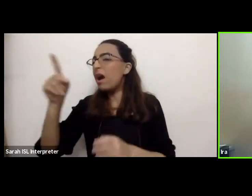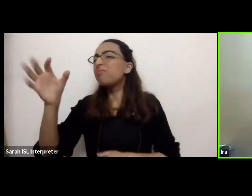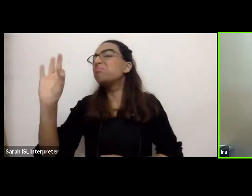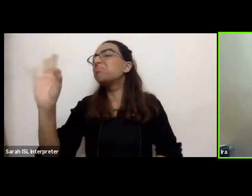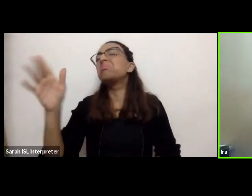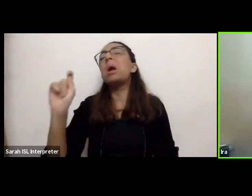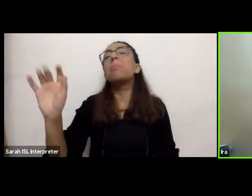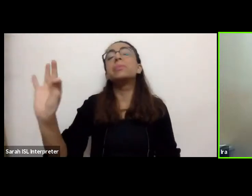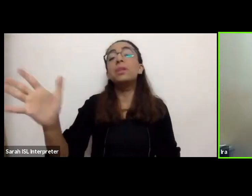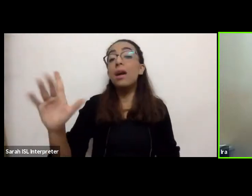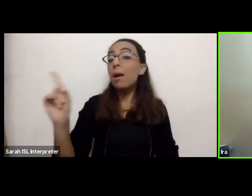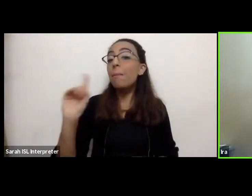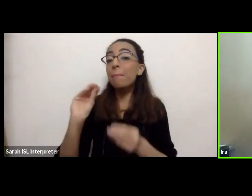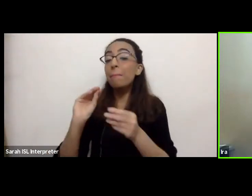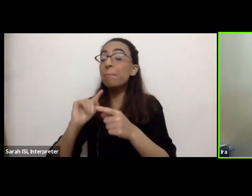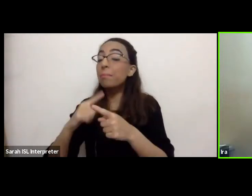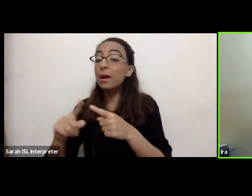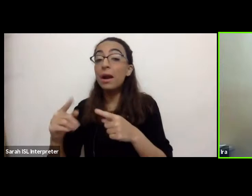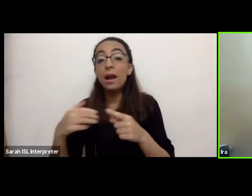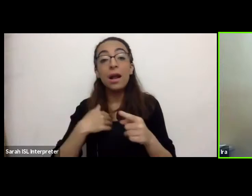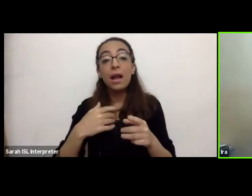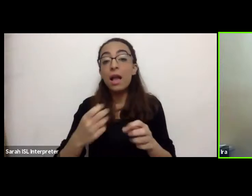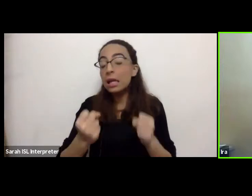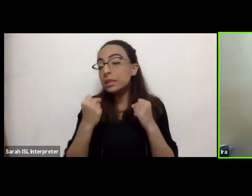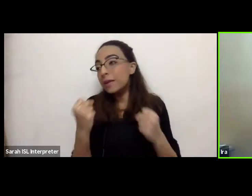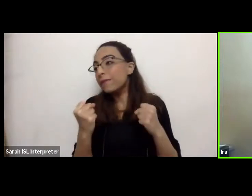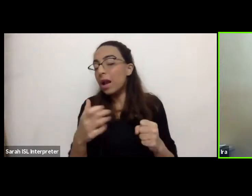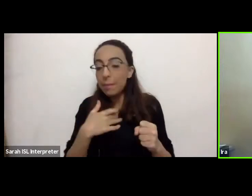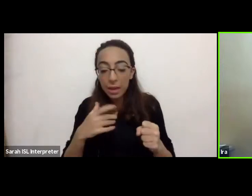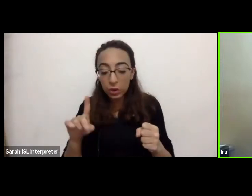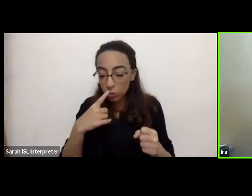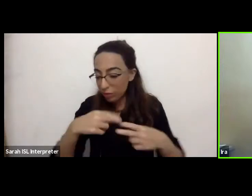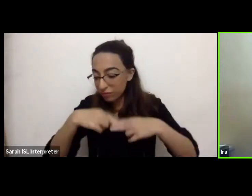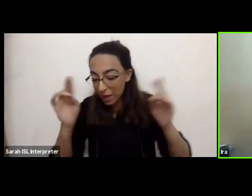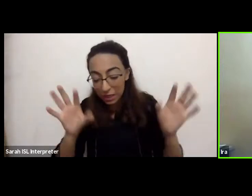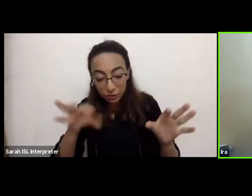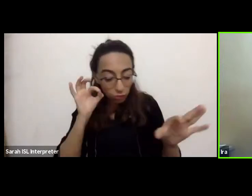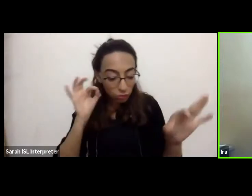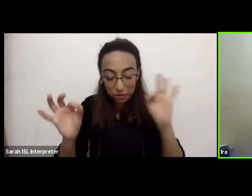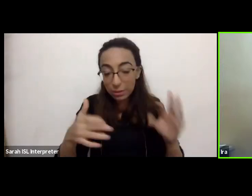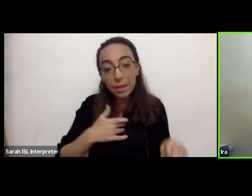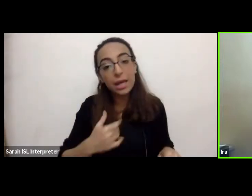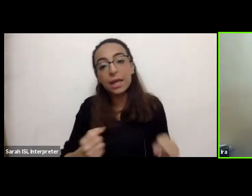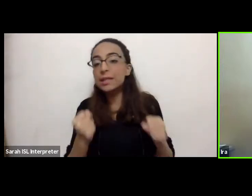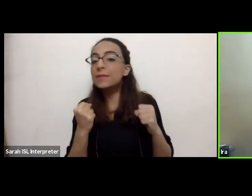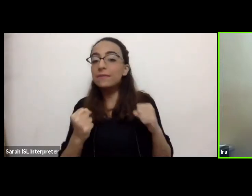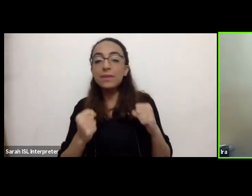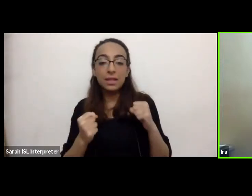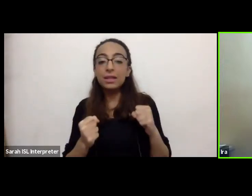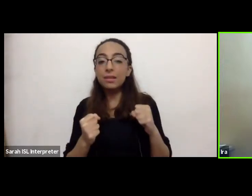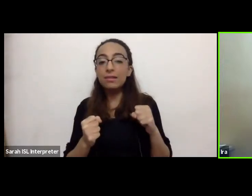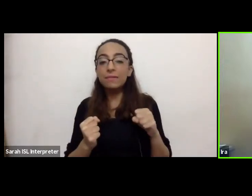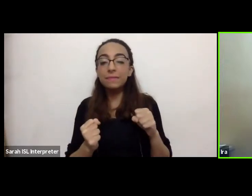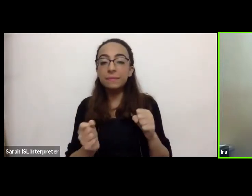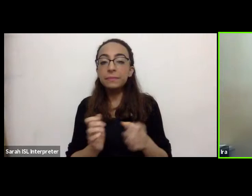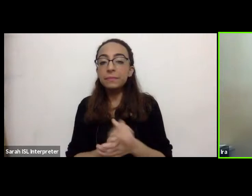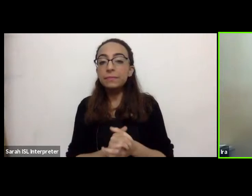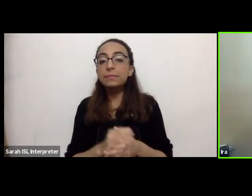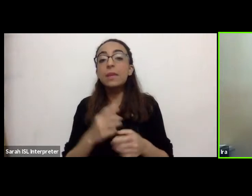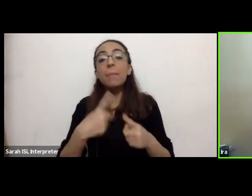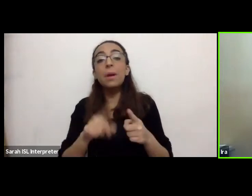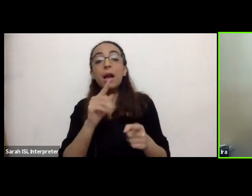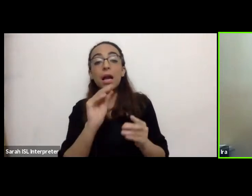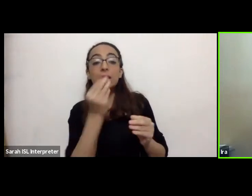simply that we had a very, very tough time. It's just that there were somebody's whose backgrounds